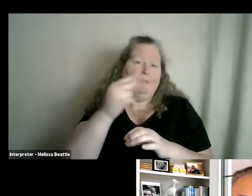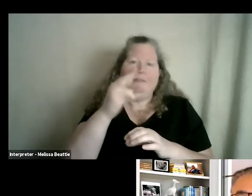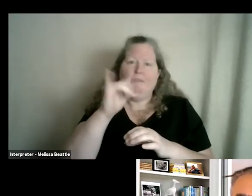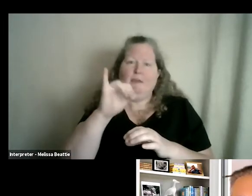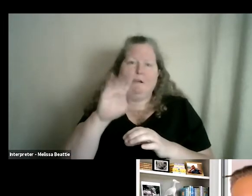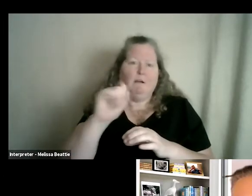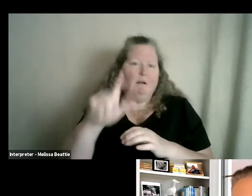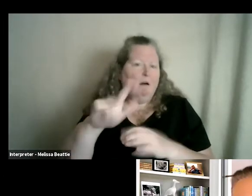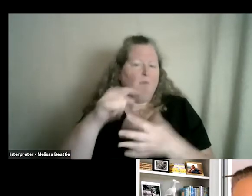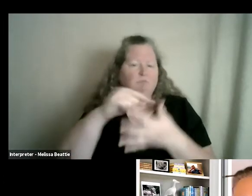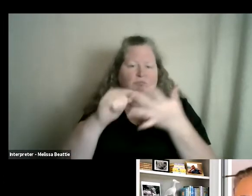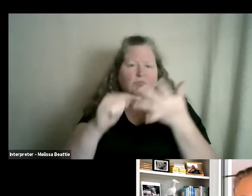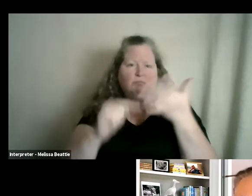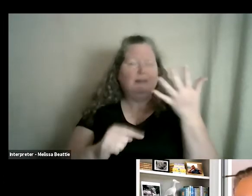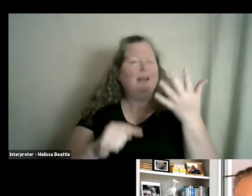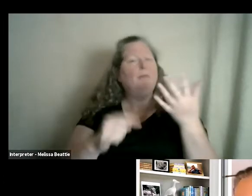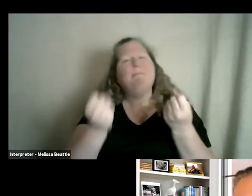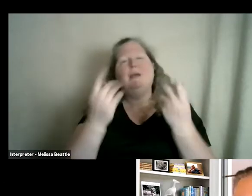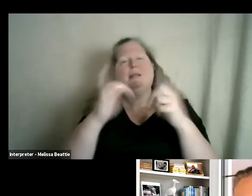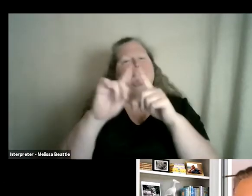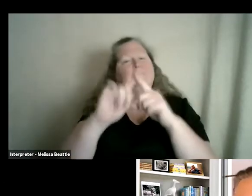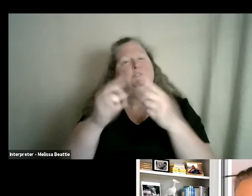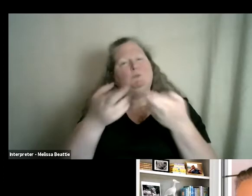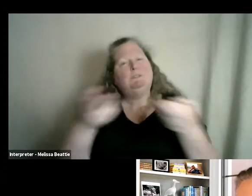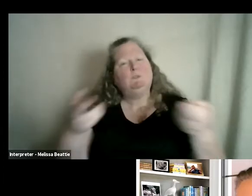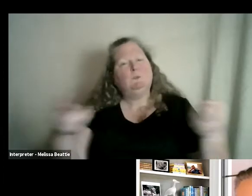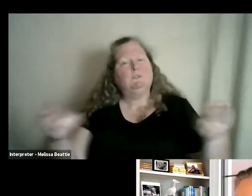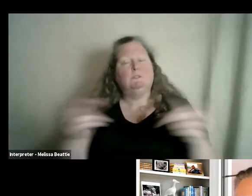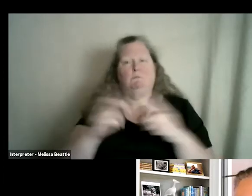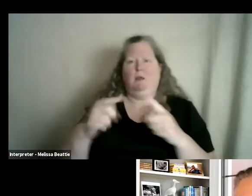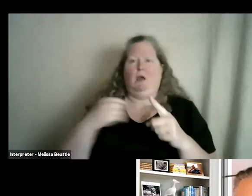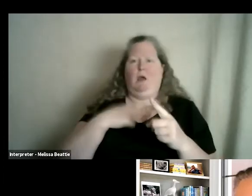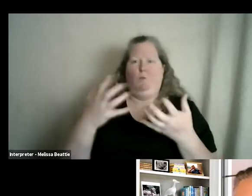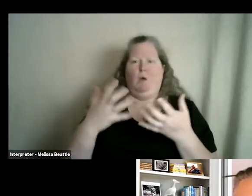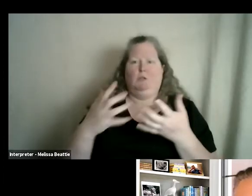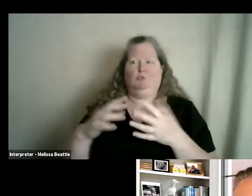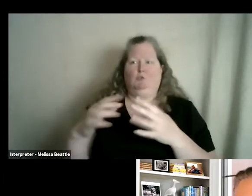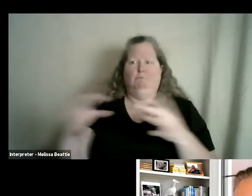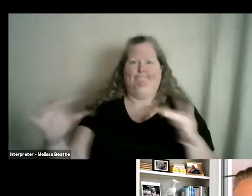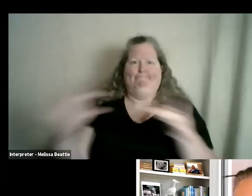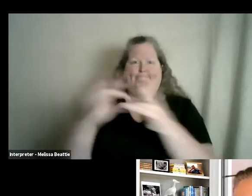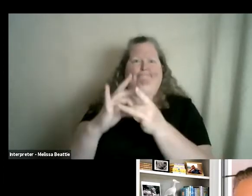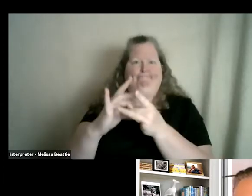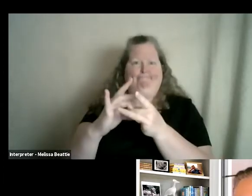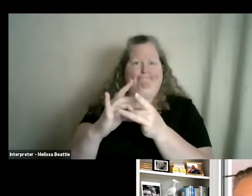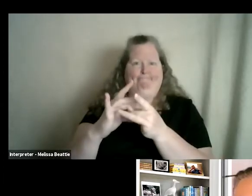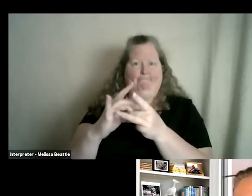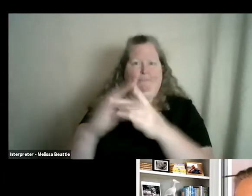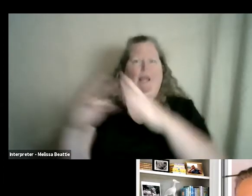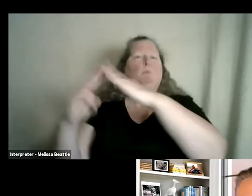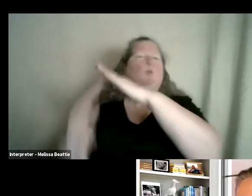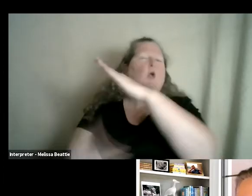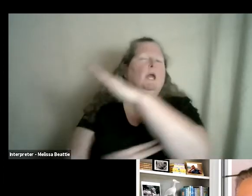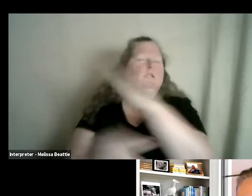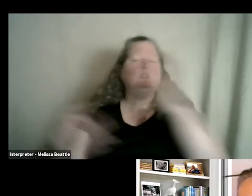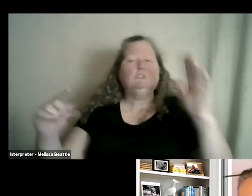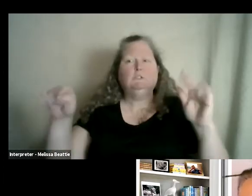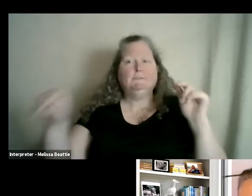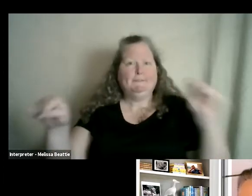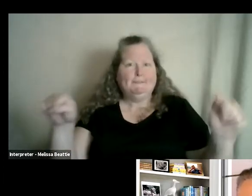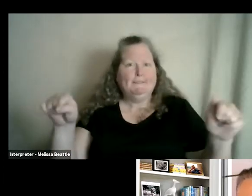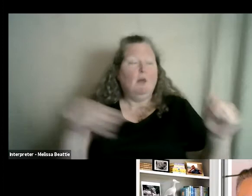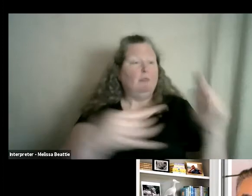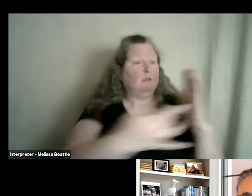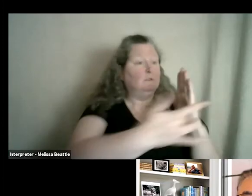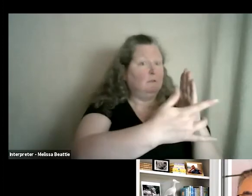different resources for you to do that. What I wanted to bridge from the beginning was this gap between